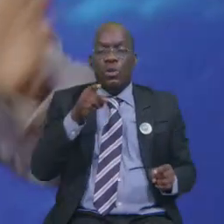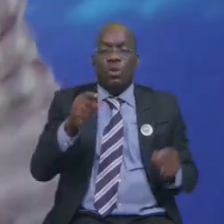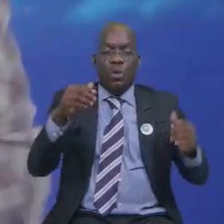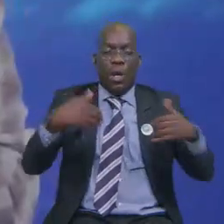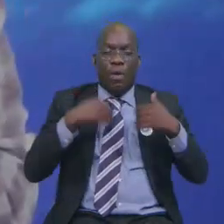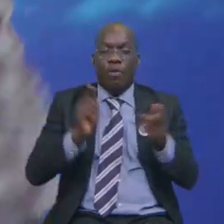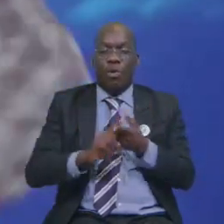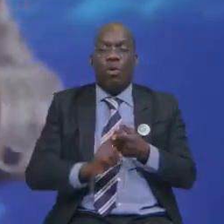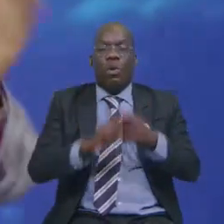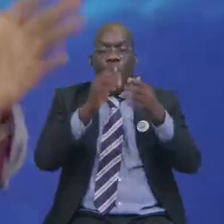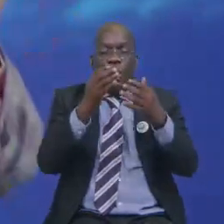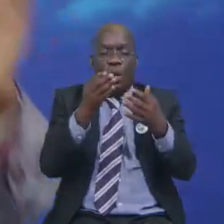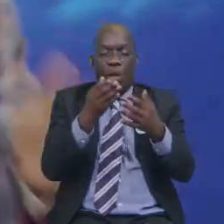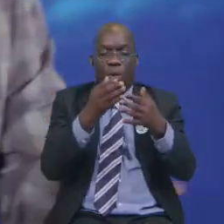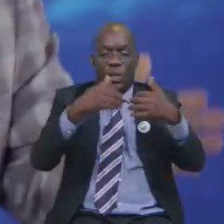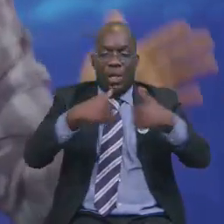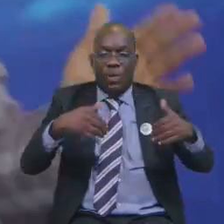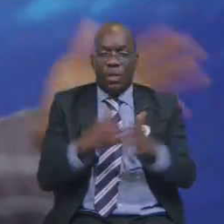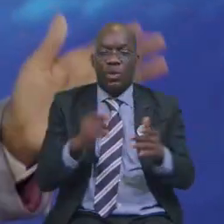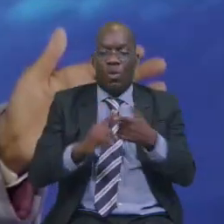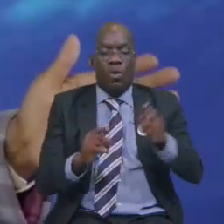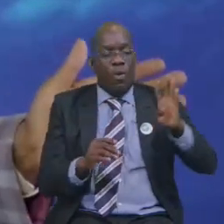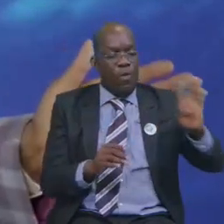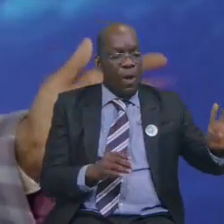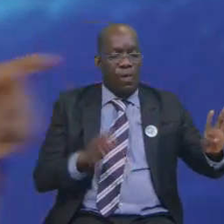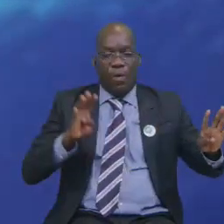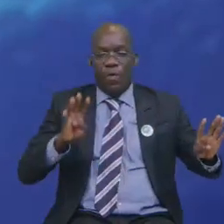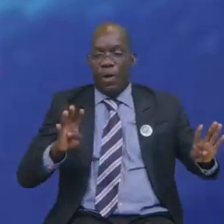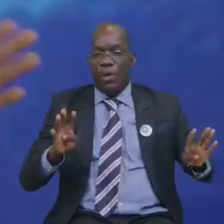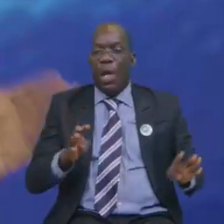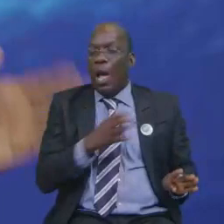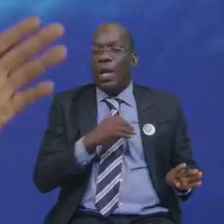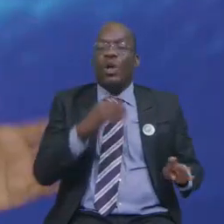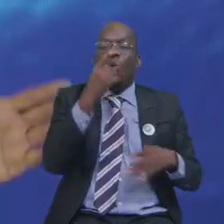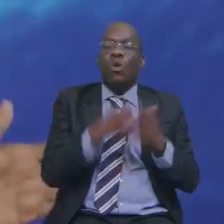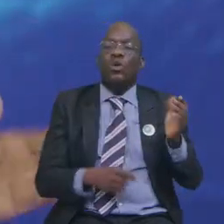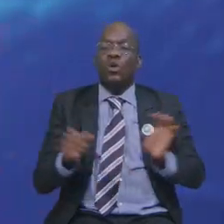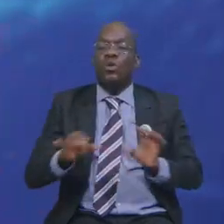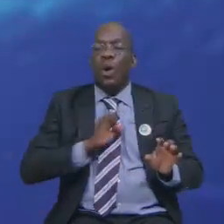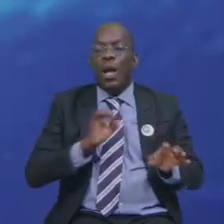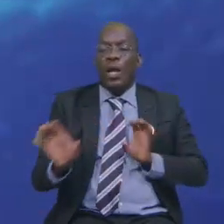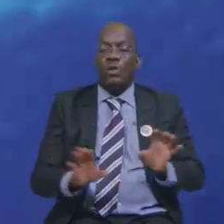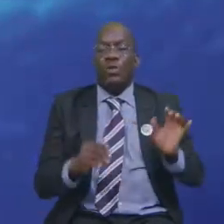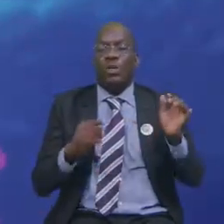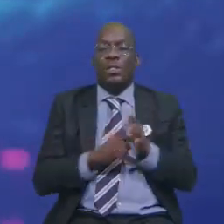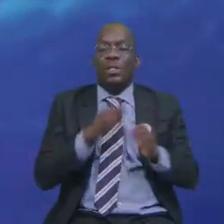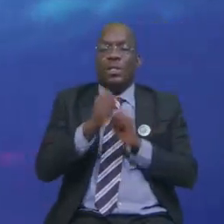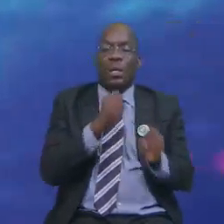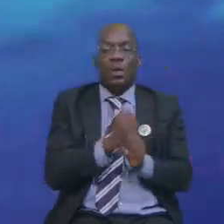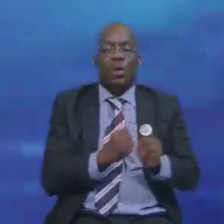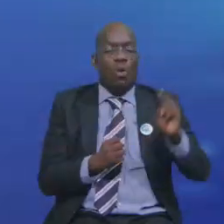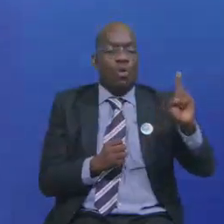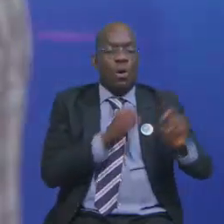5-year slot. And the 5 years, you have to break down, what do I do this year? 1-year goal,